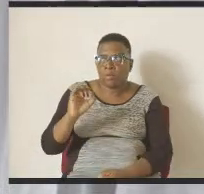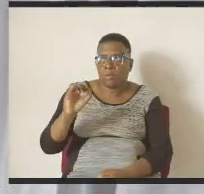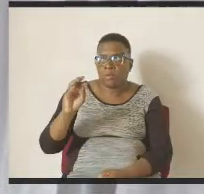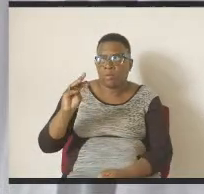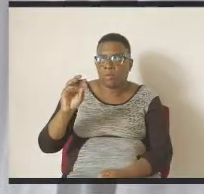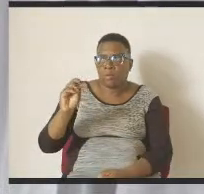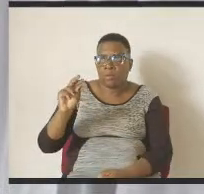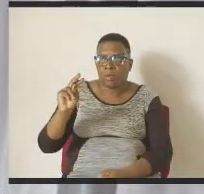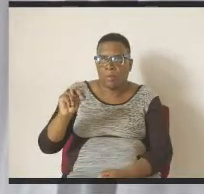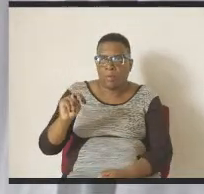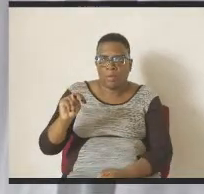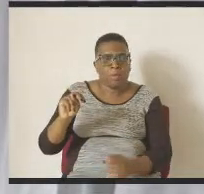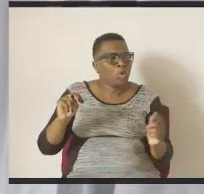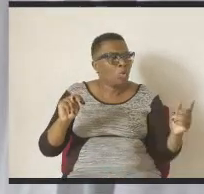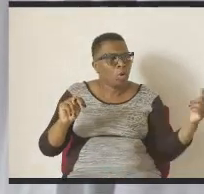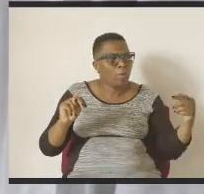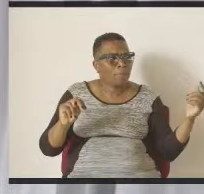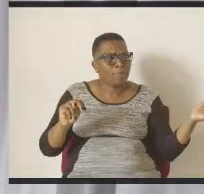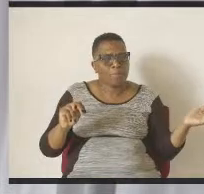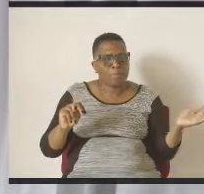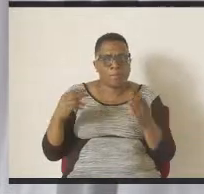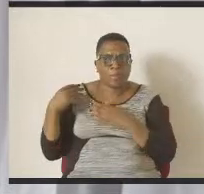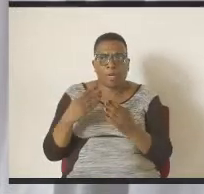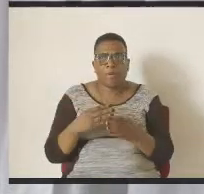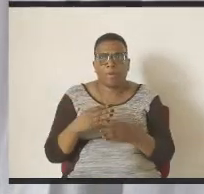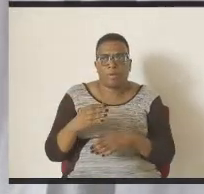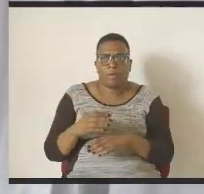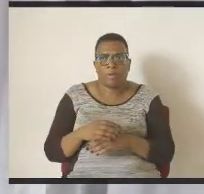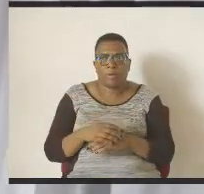They forced Simon to